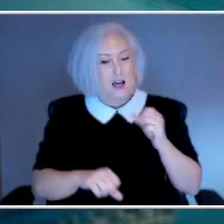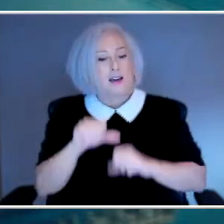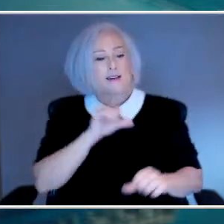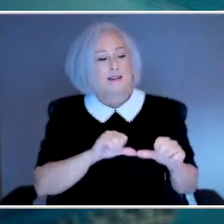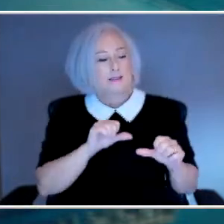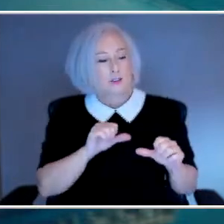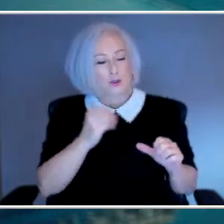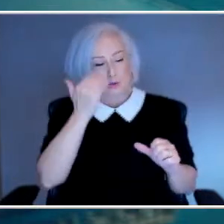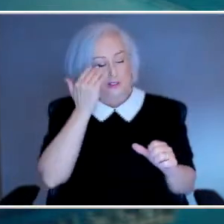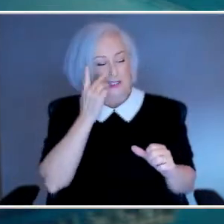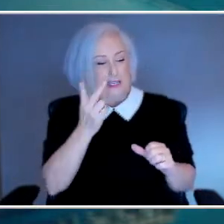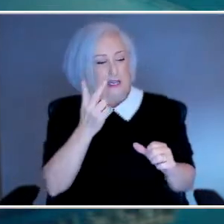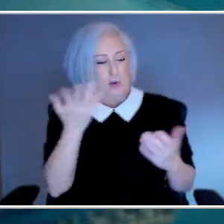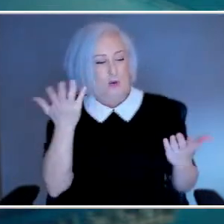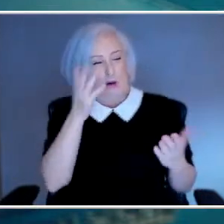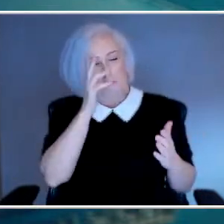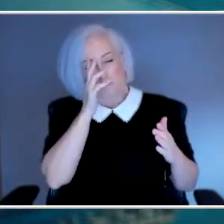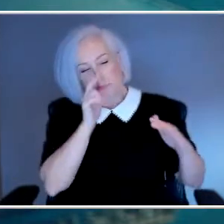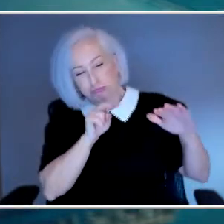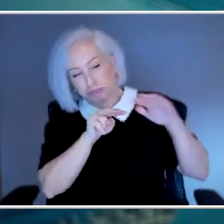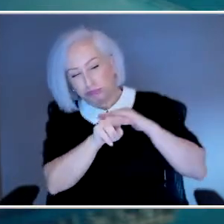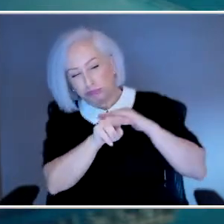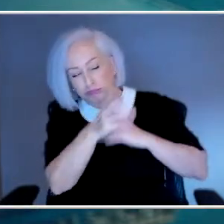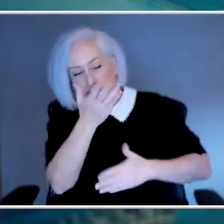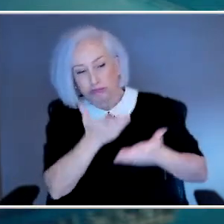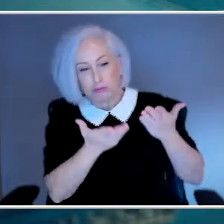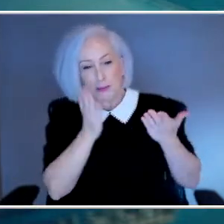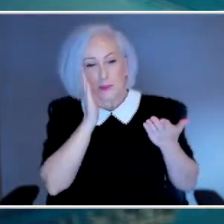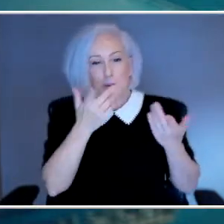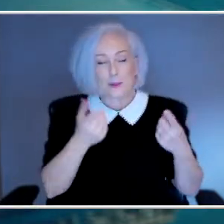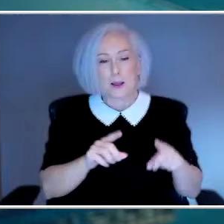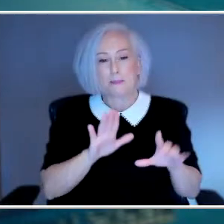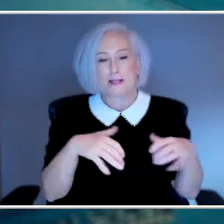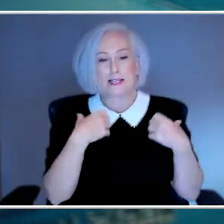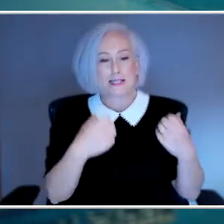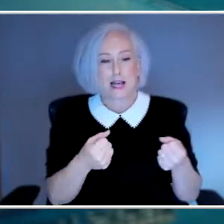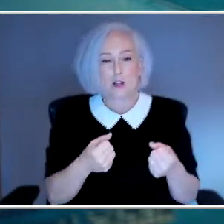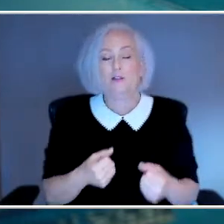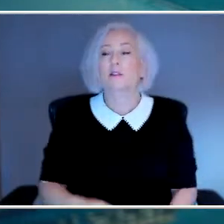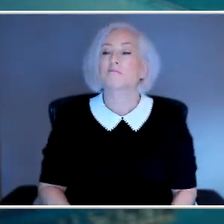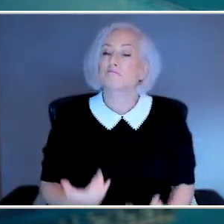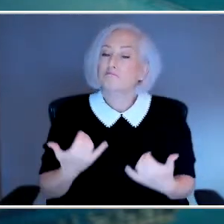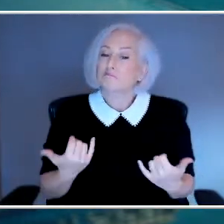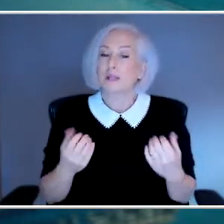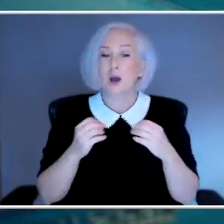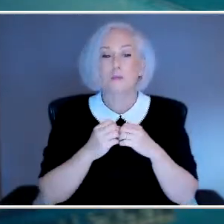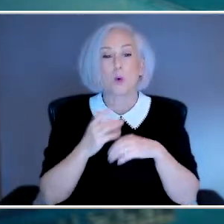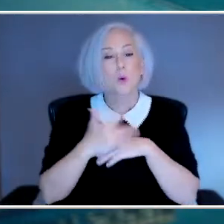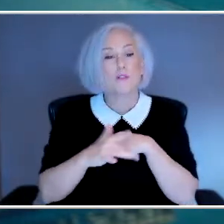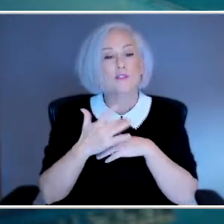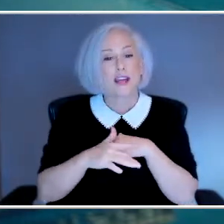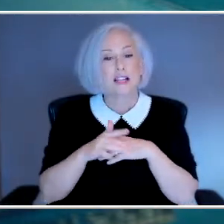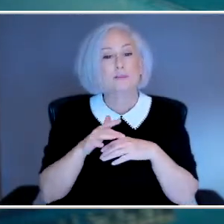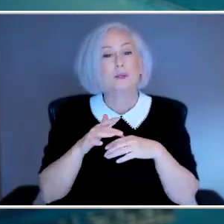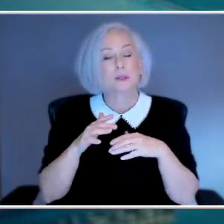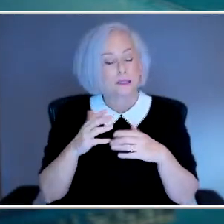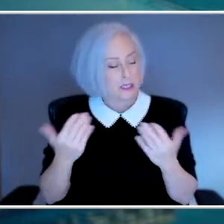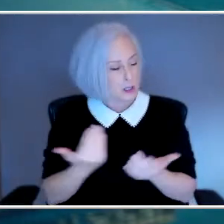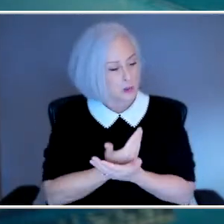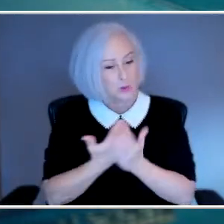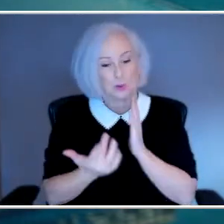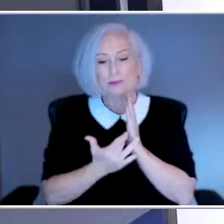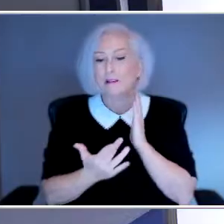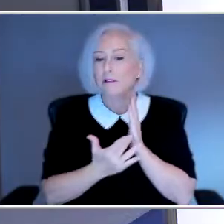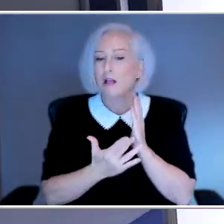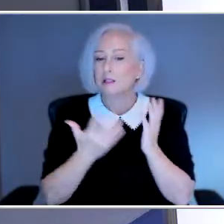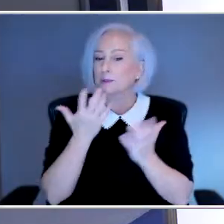nice opportunity. And the fact that it's more available within our community, within modern technology, is really, really excellent.